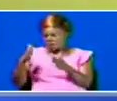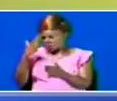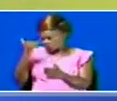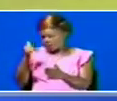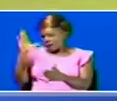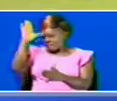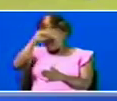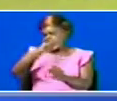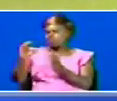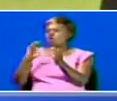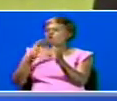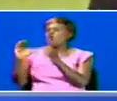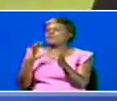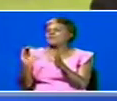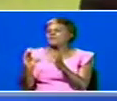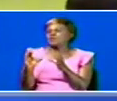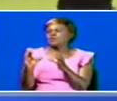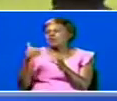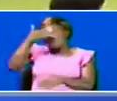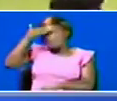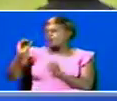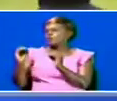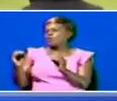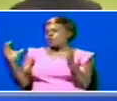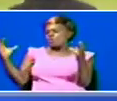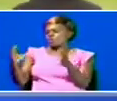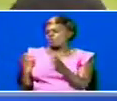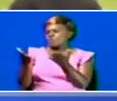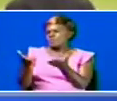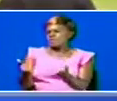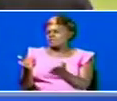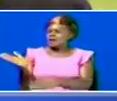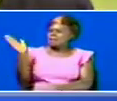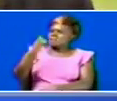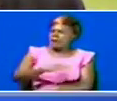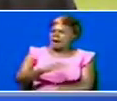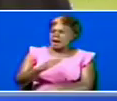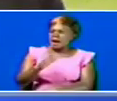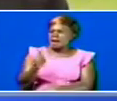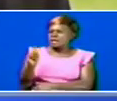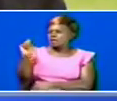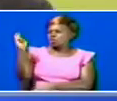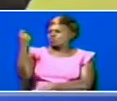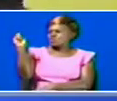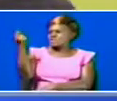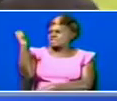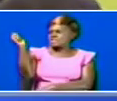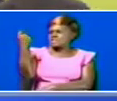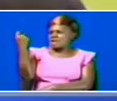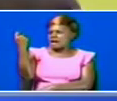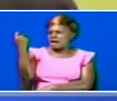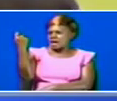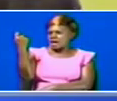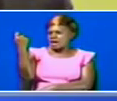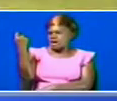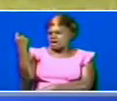it communicated in time. Do not forget that the team has just returned from Tunisia, where they were going to qualification in terms